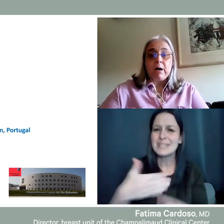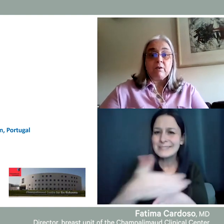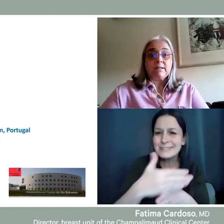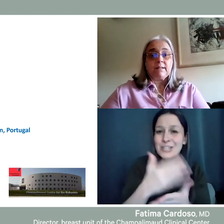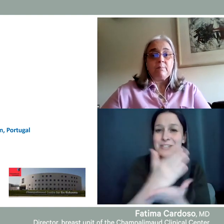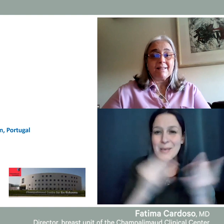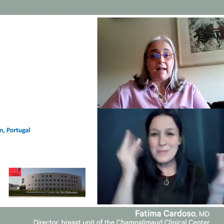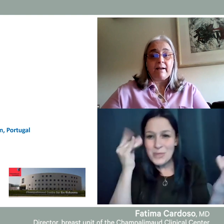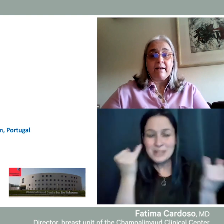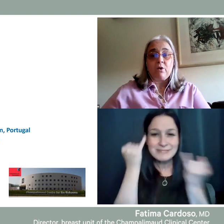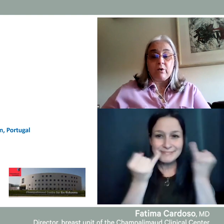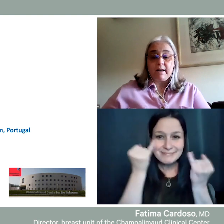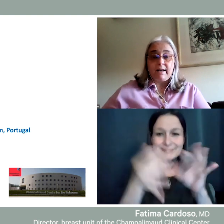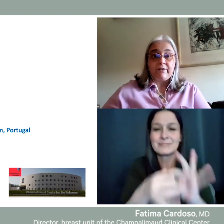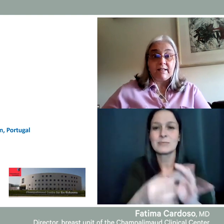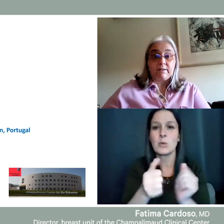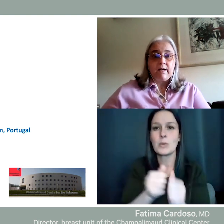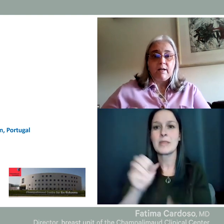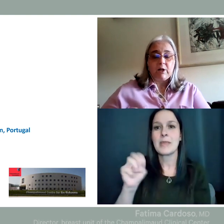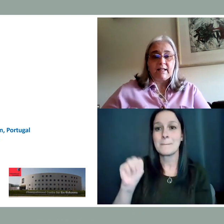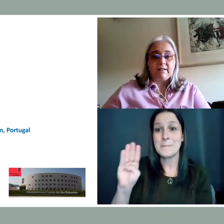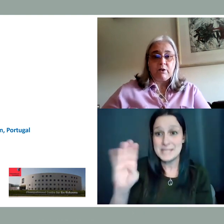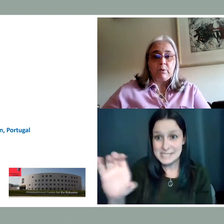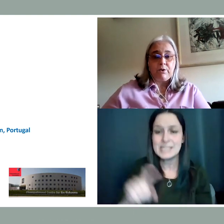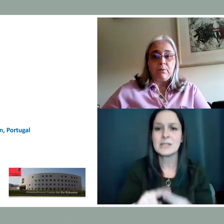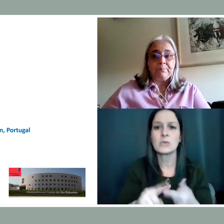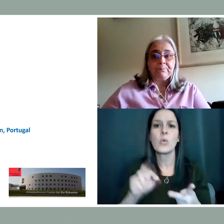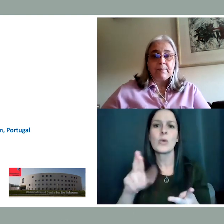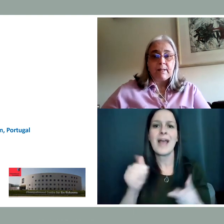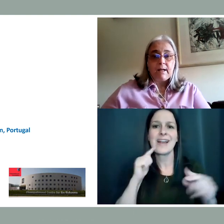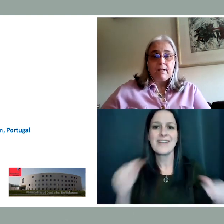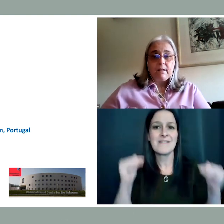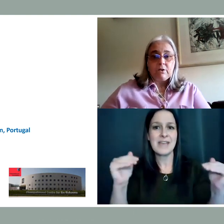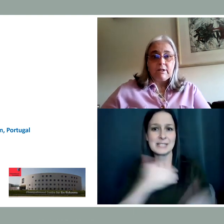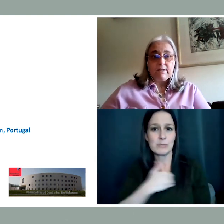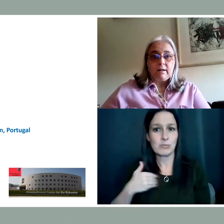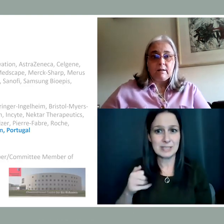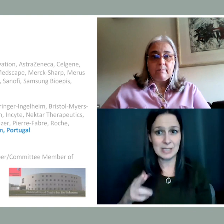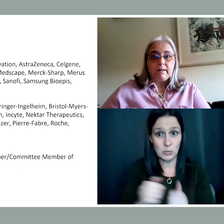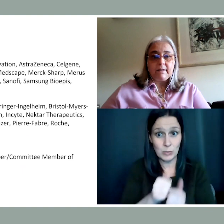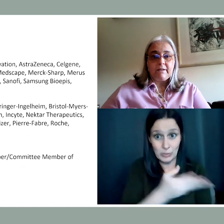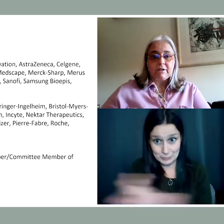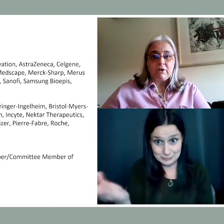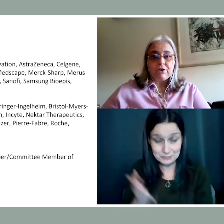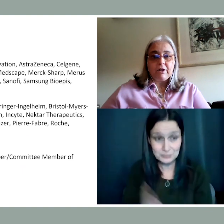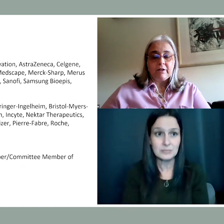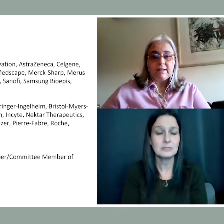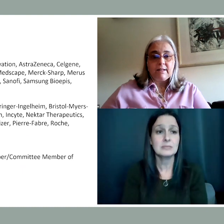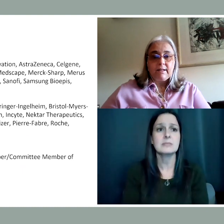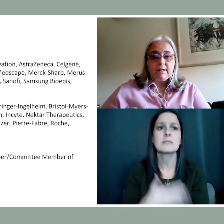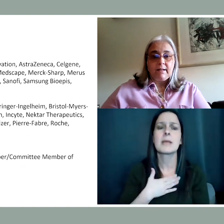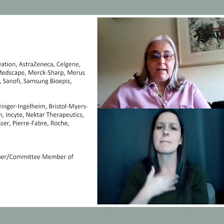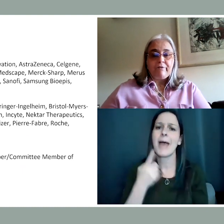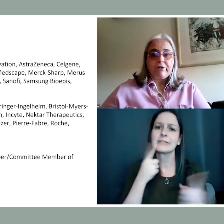thoughts about metastatic or advanced breast cancer with you. So these are my